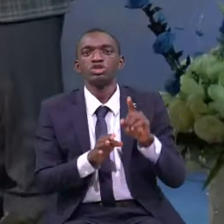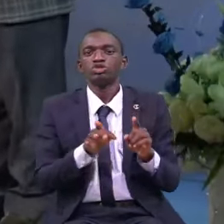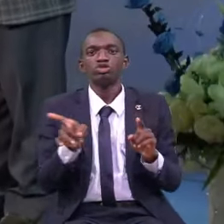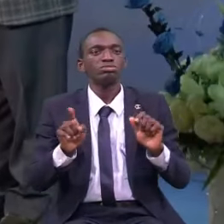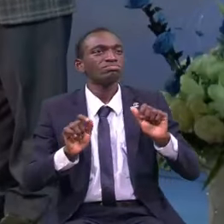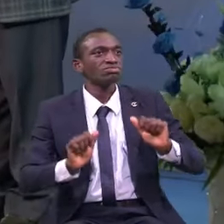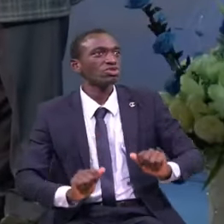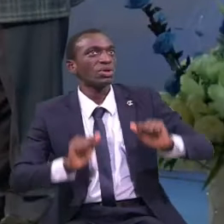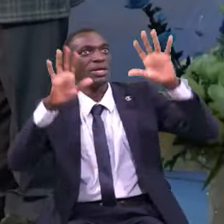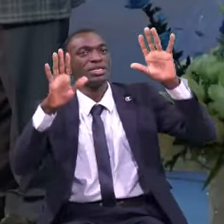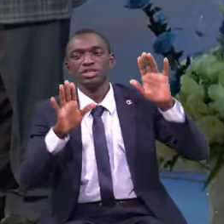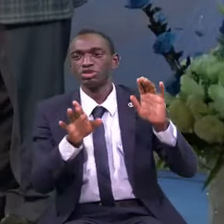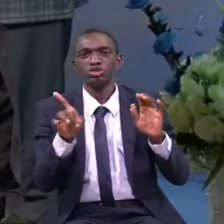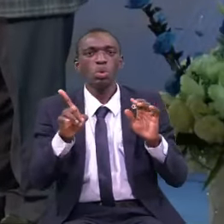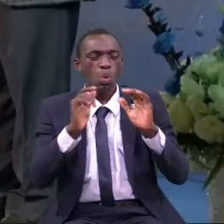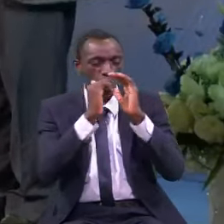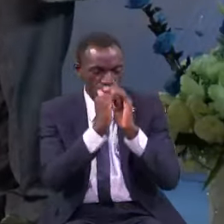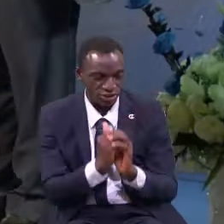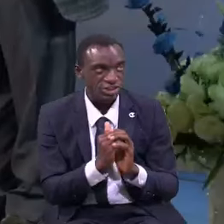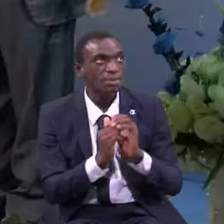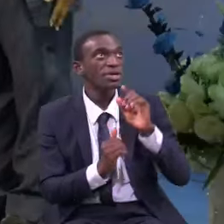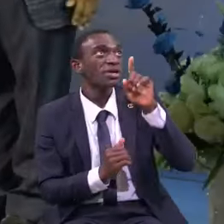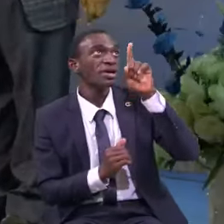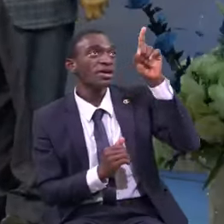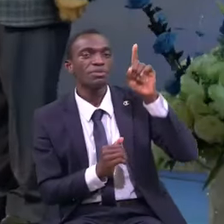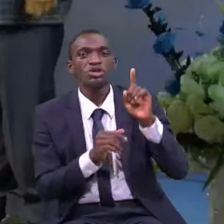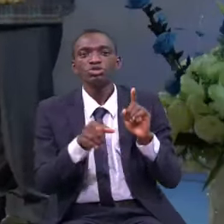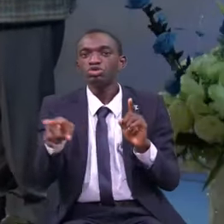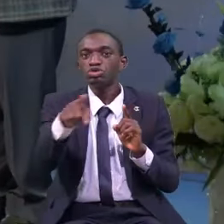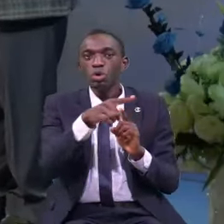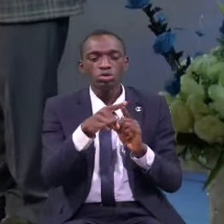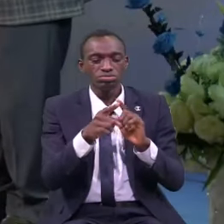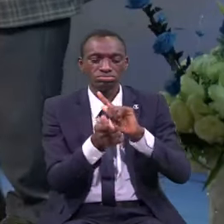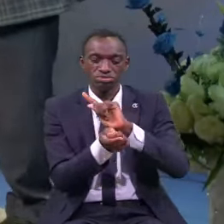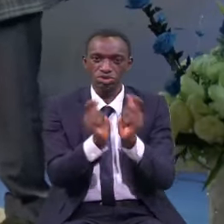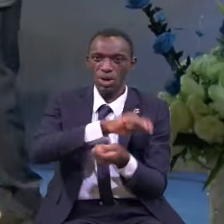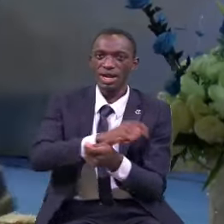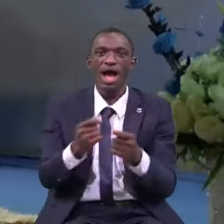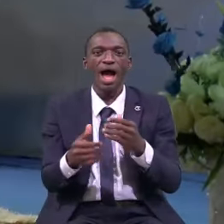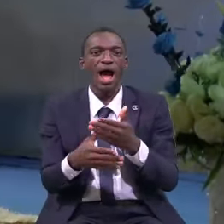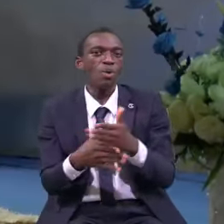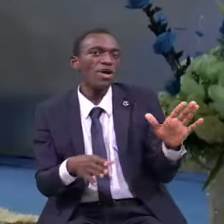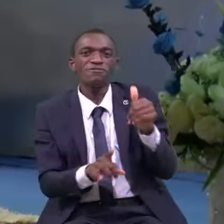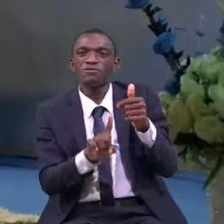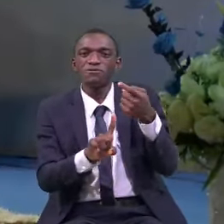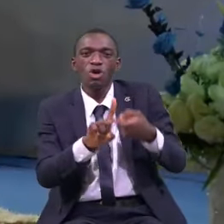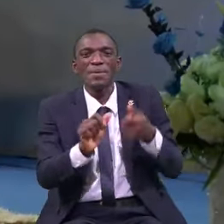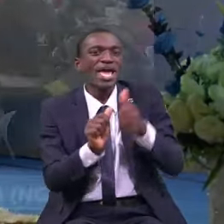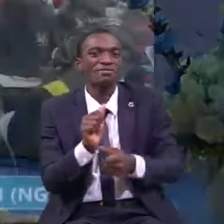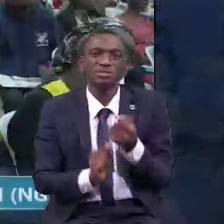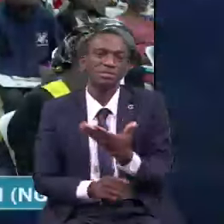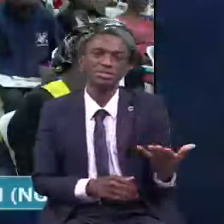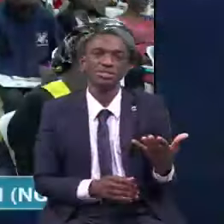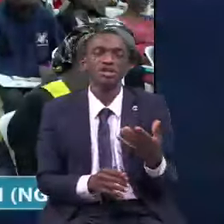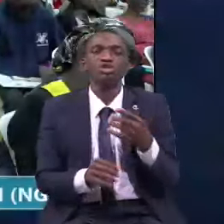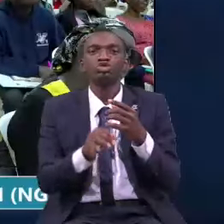you worship him. And you turn away from everything. And you turn away from